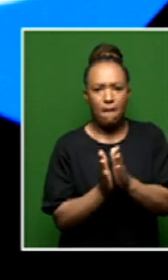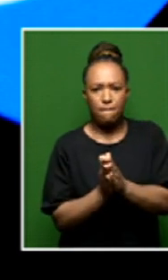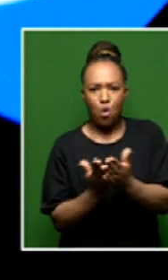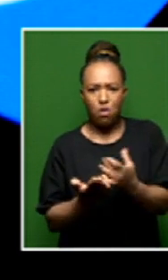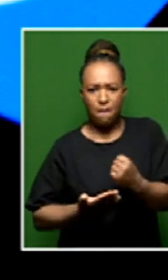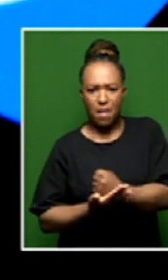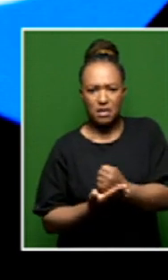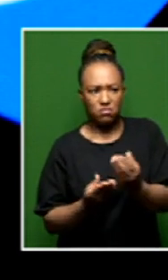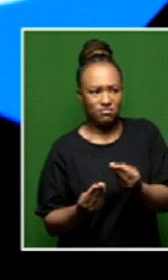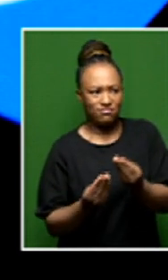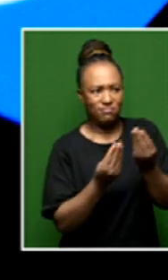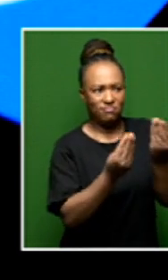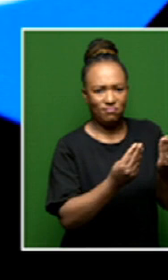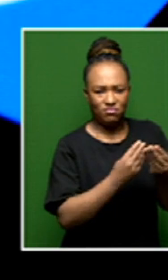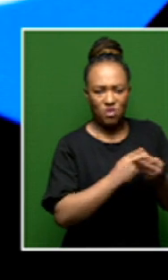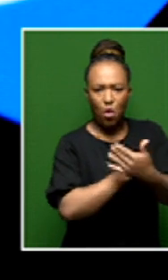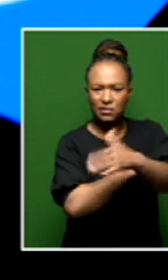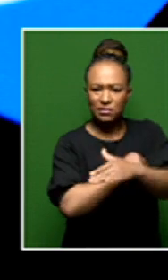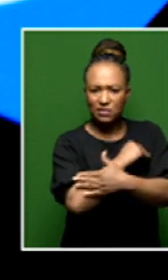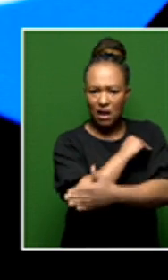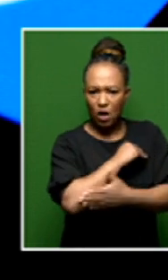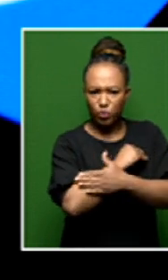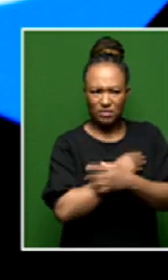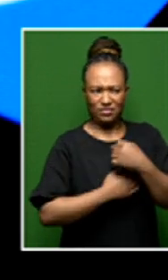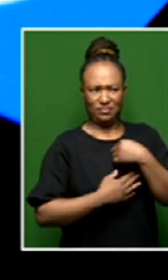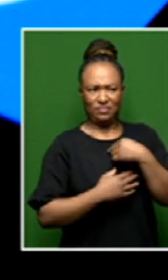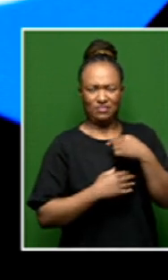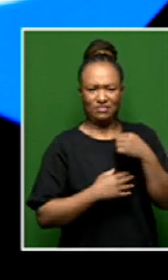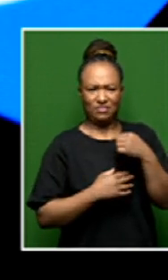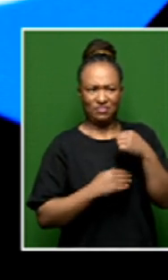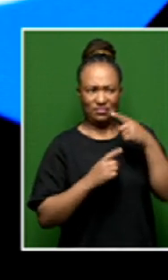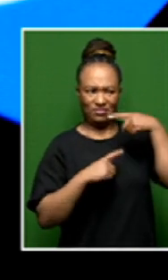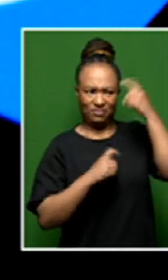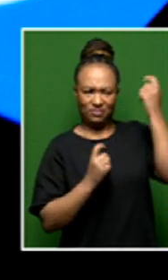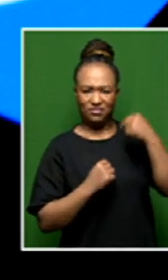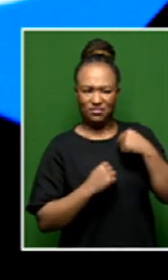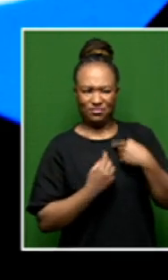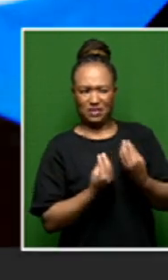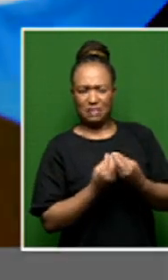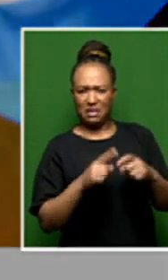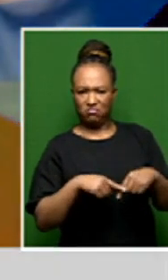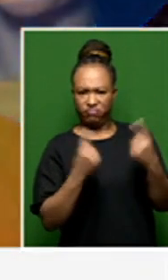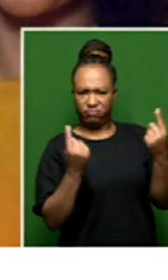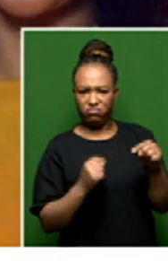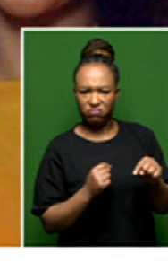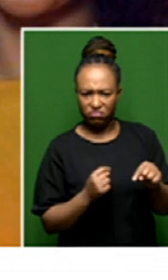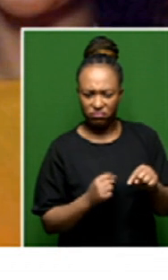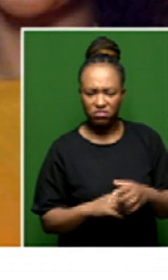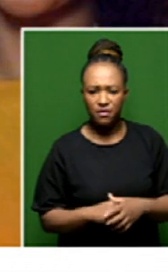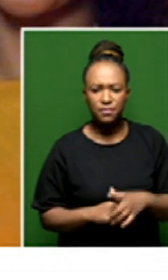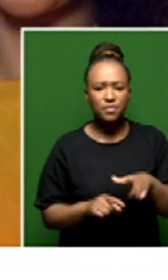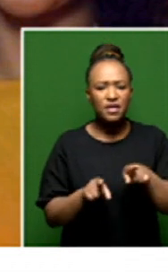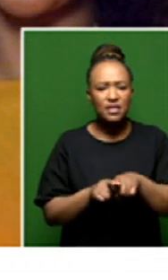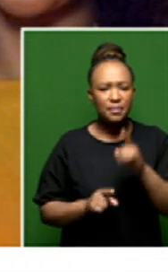in a foreign country. Yeah. You know, I hadn't signed them over or anything. What is also